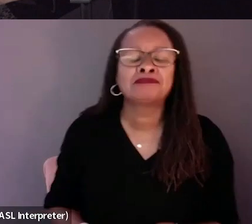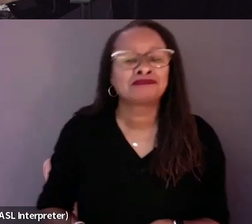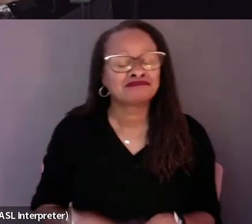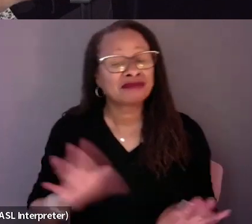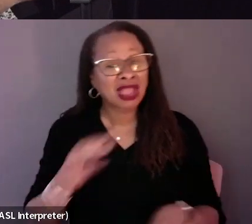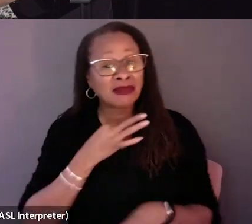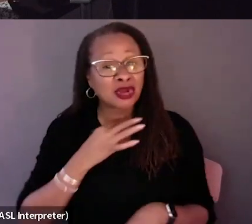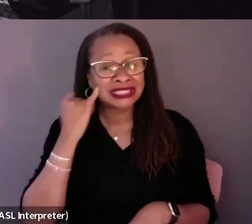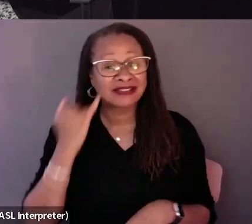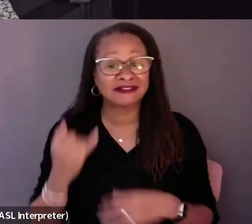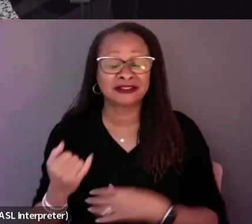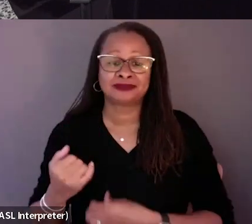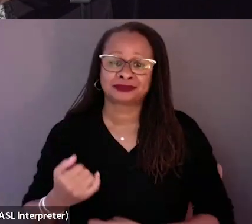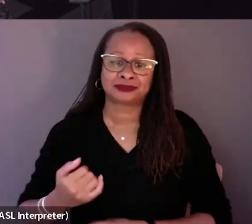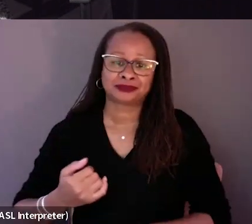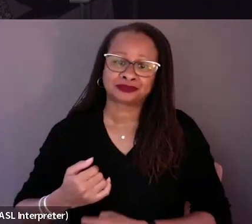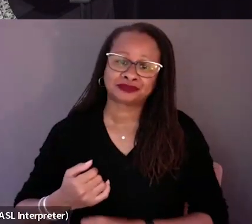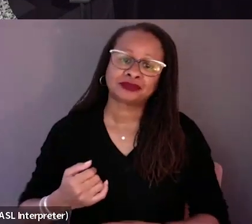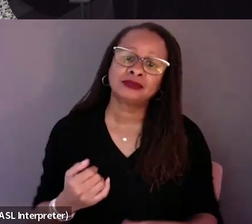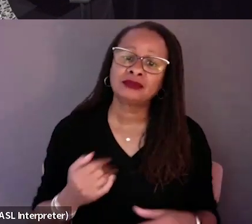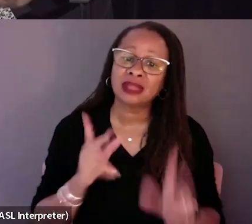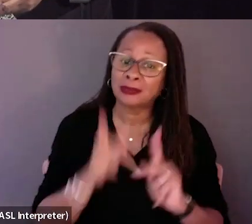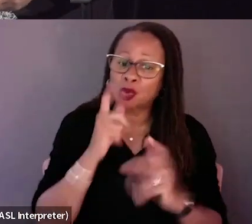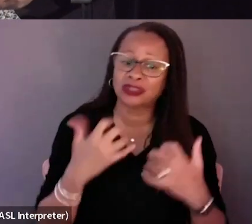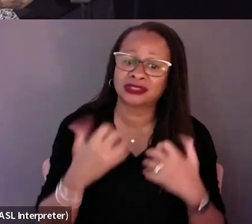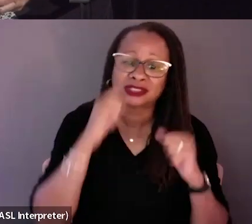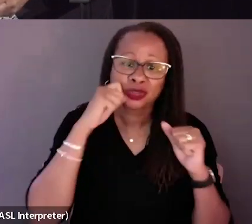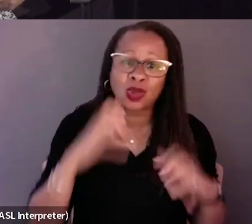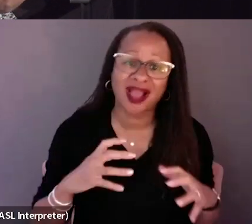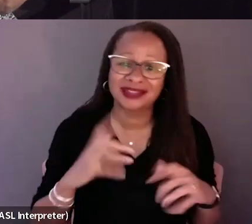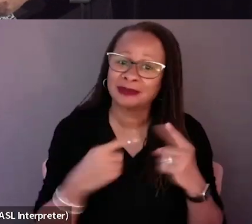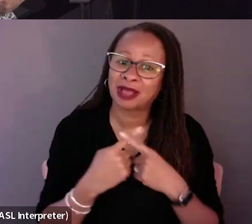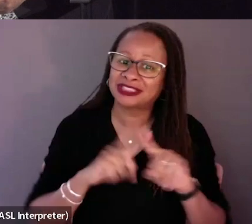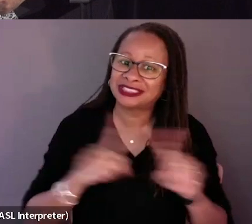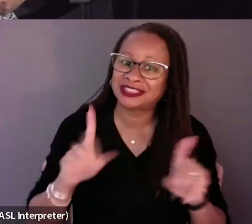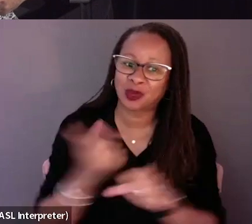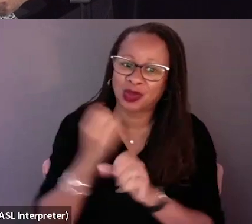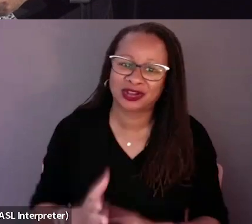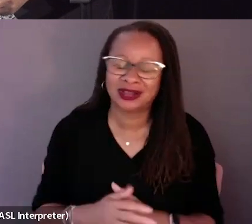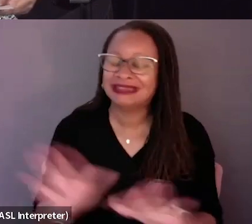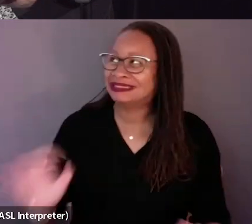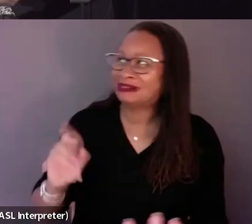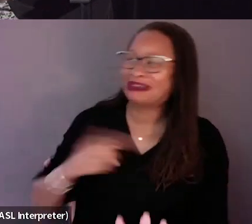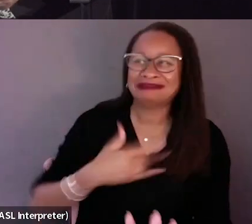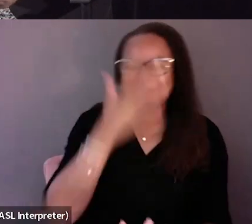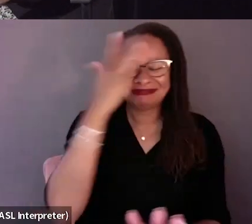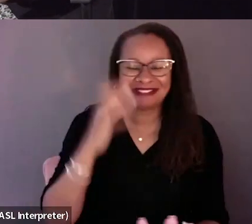wondering about surprising the audience yeah. Okay, I got you back. So